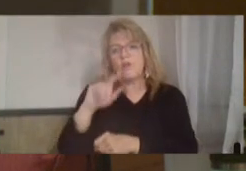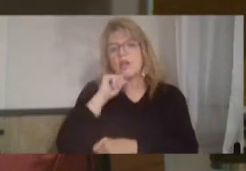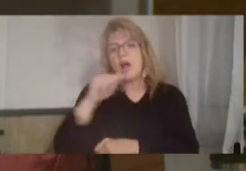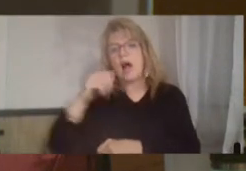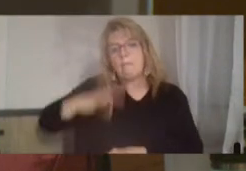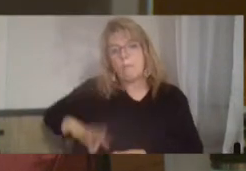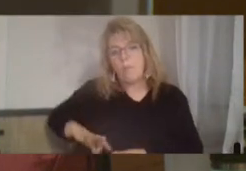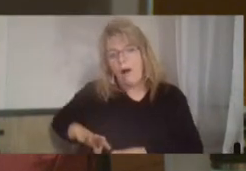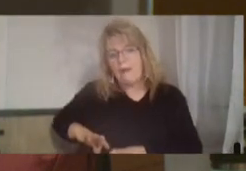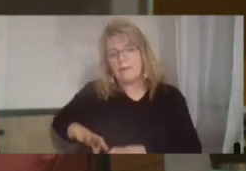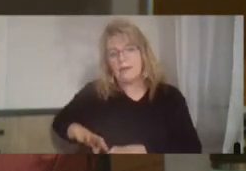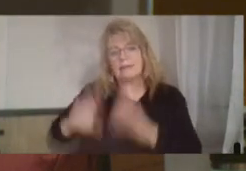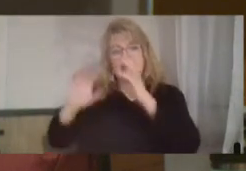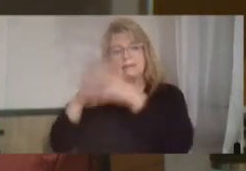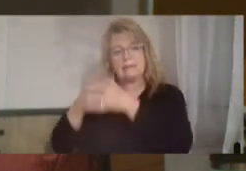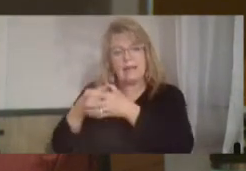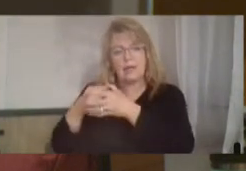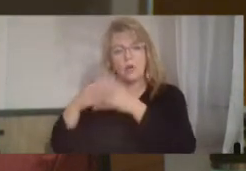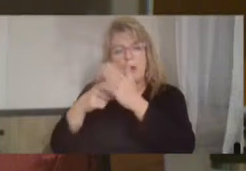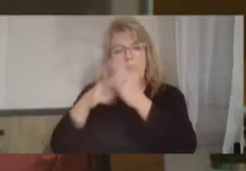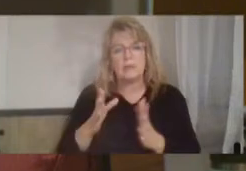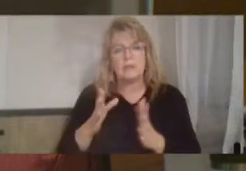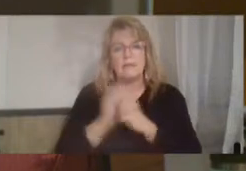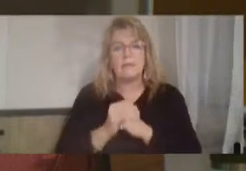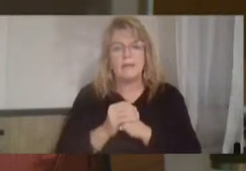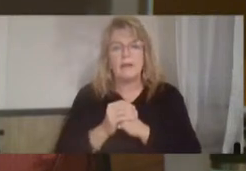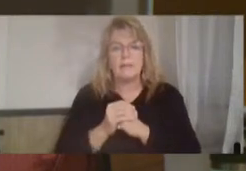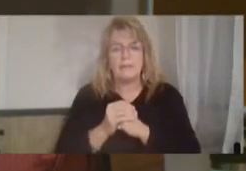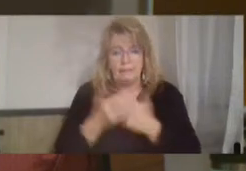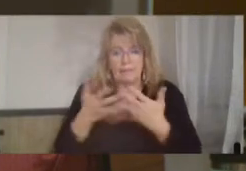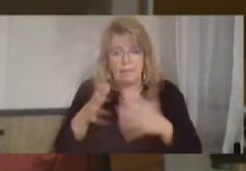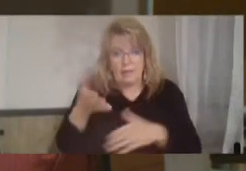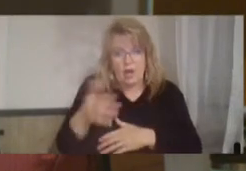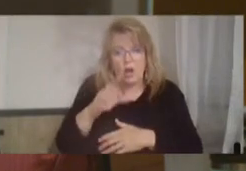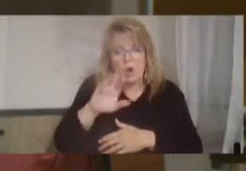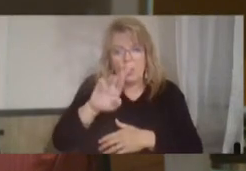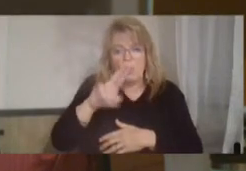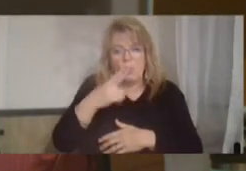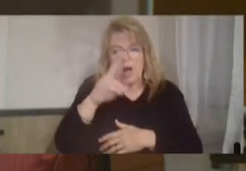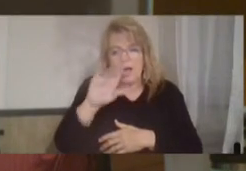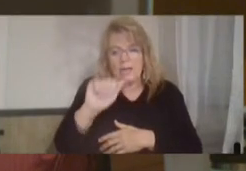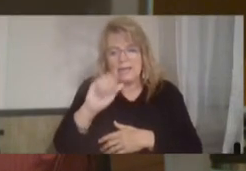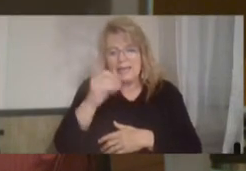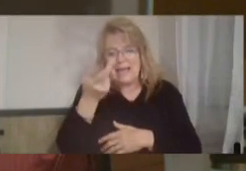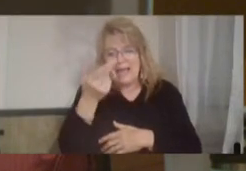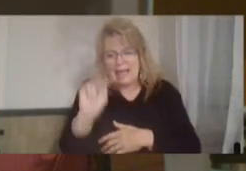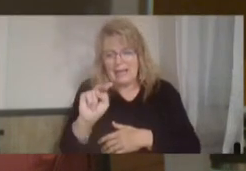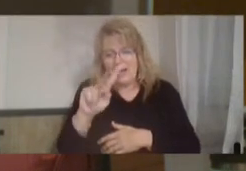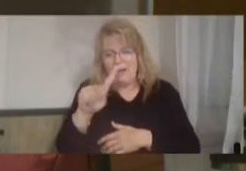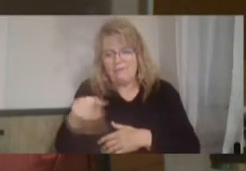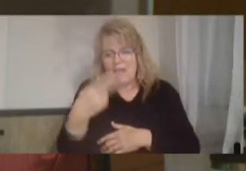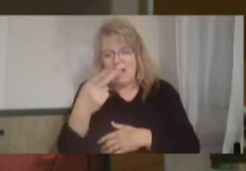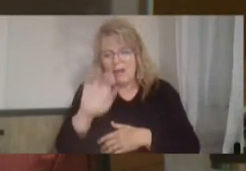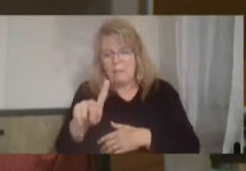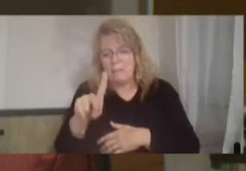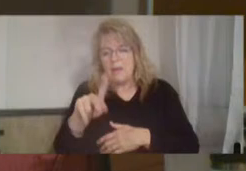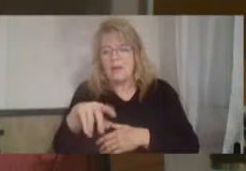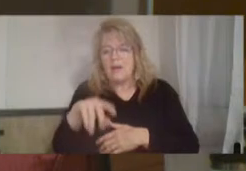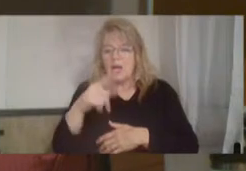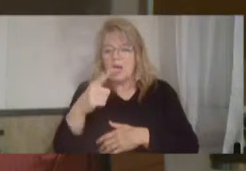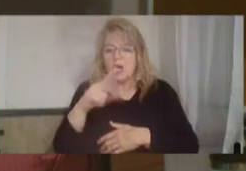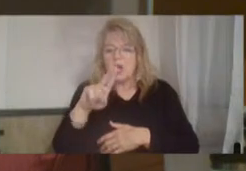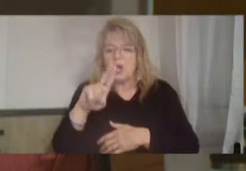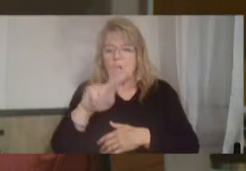sector representative, the incumbents, Rhonda Dean and Philip Gussman, received 11